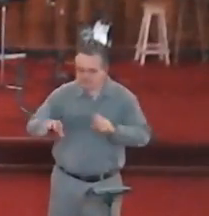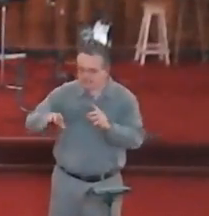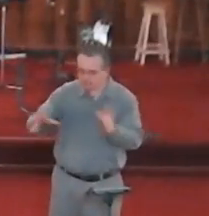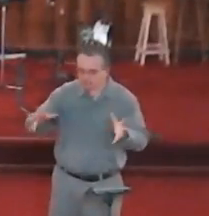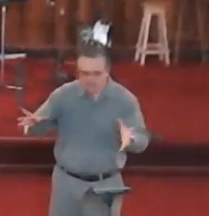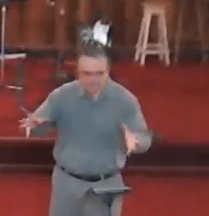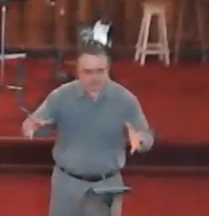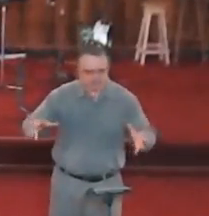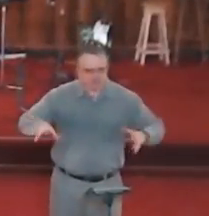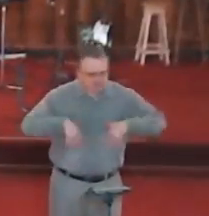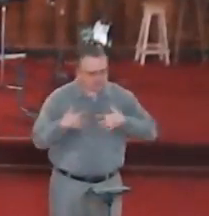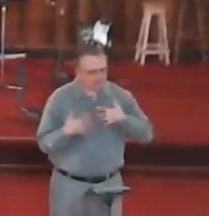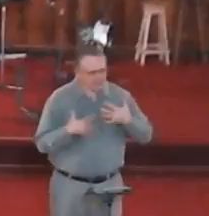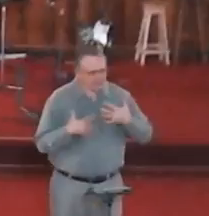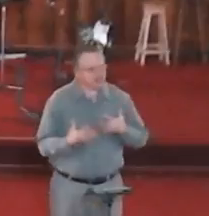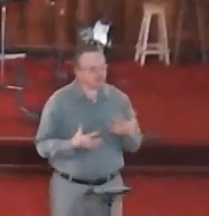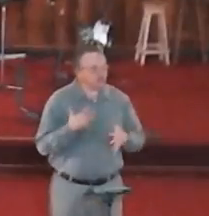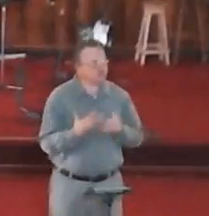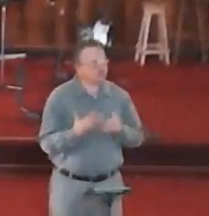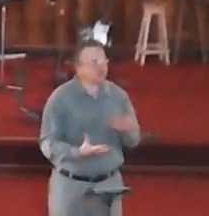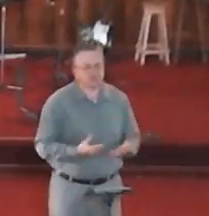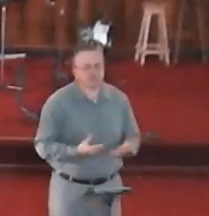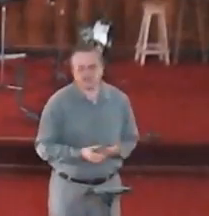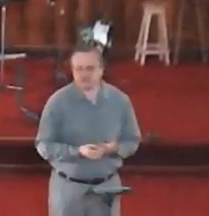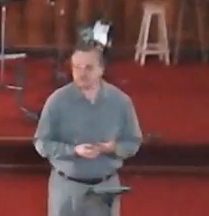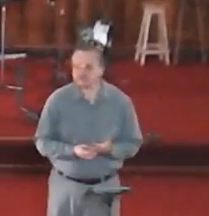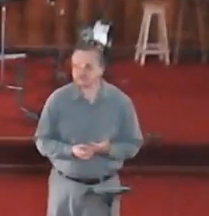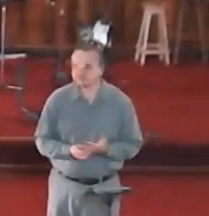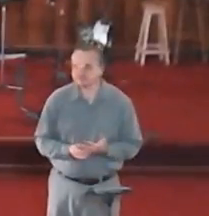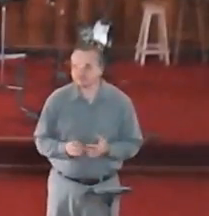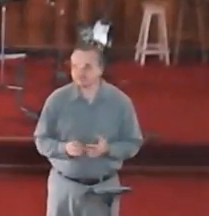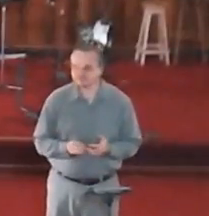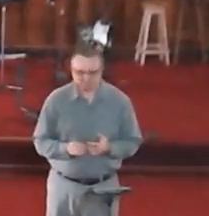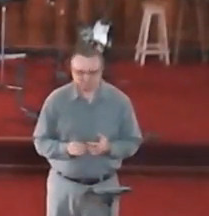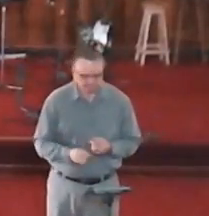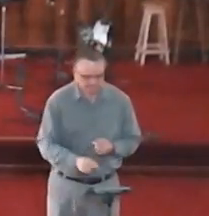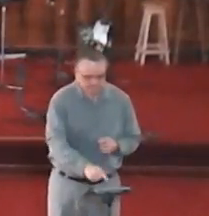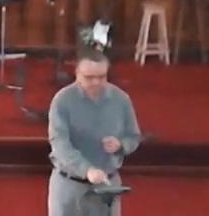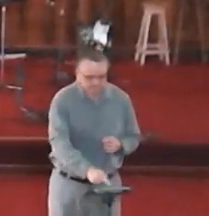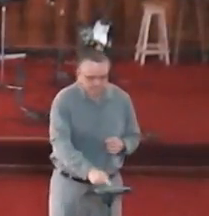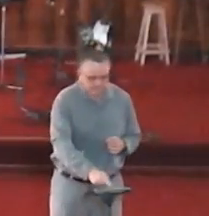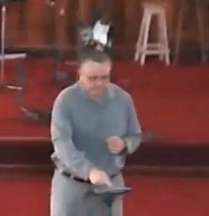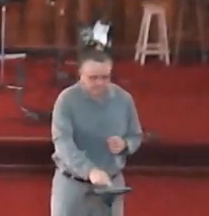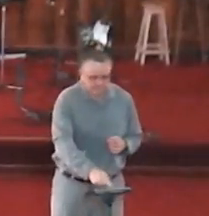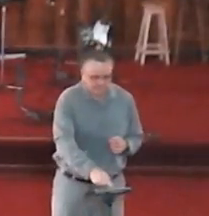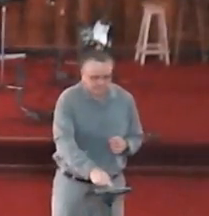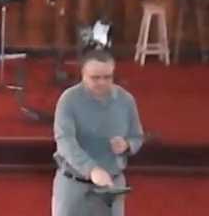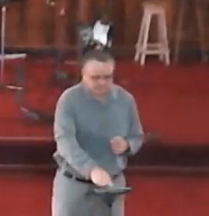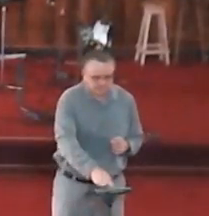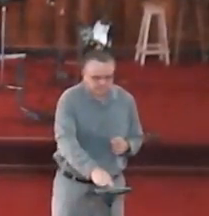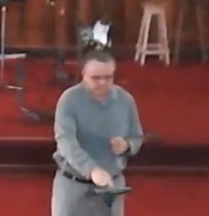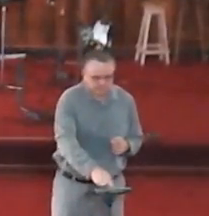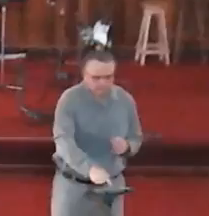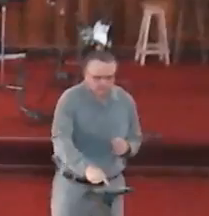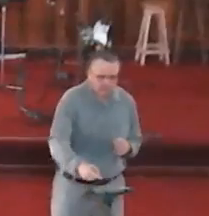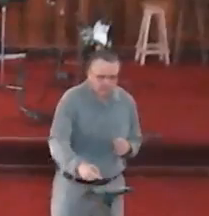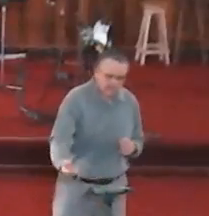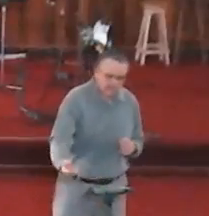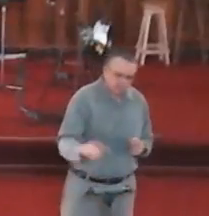es aceptar eso y no buscar cambiarlo. The thing is, what's wrong is to accept that as a given and not to try to change